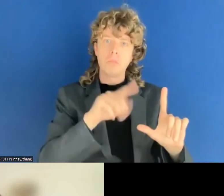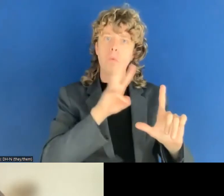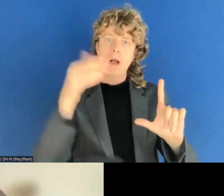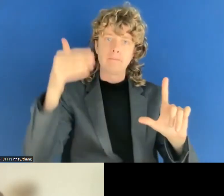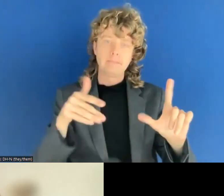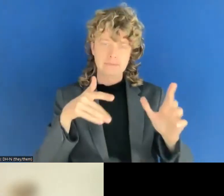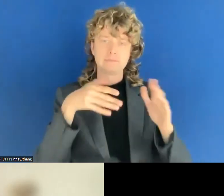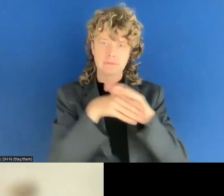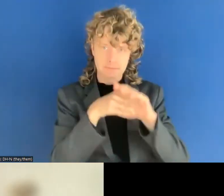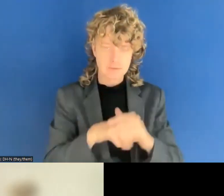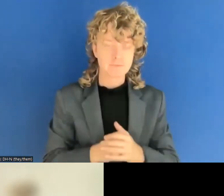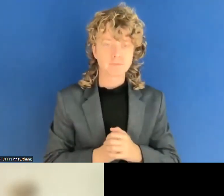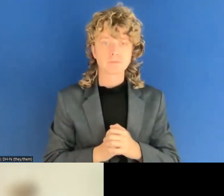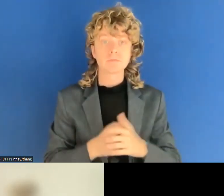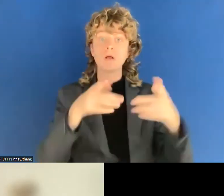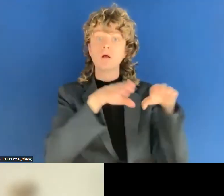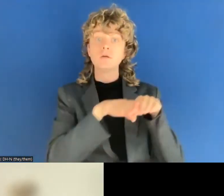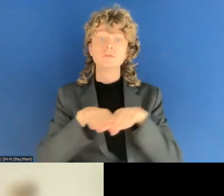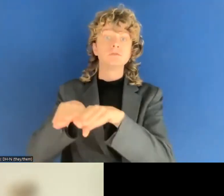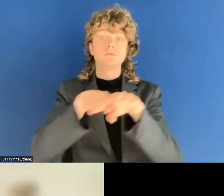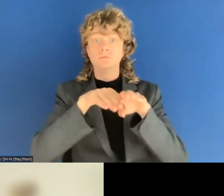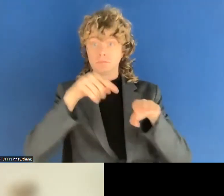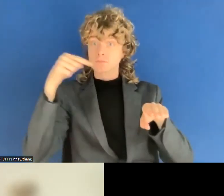WCAG, or mostly a copy of WCAG.